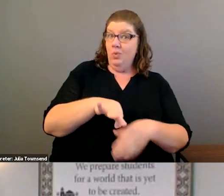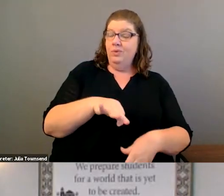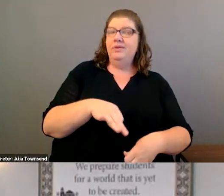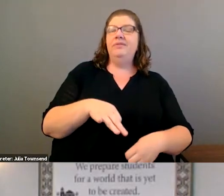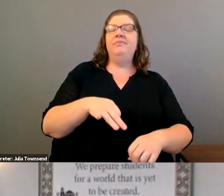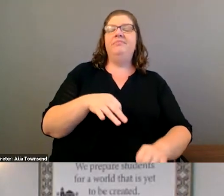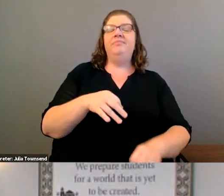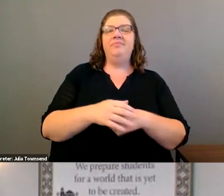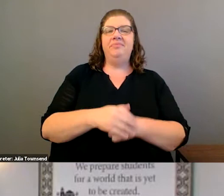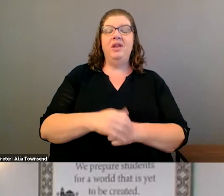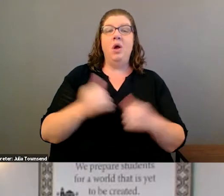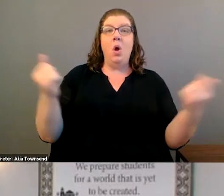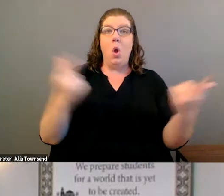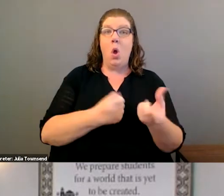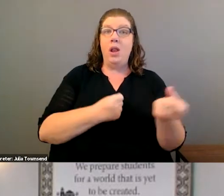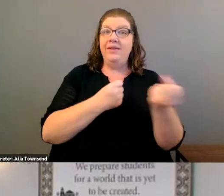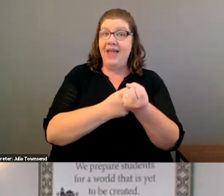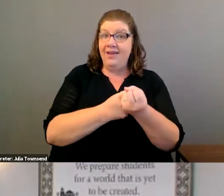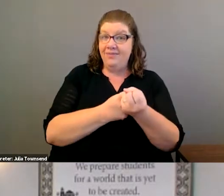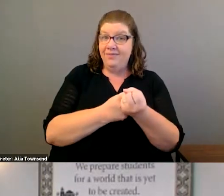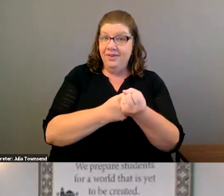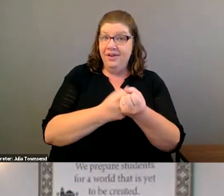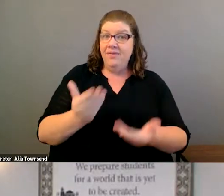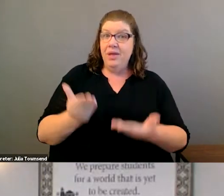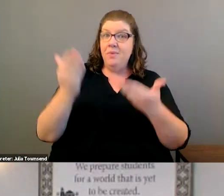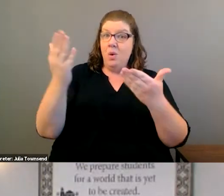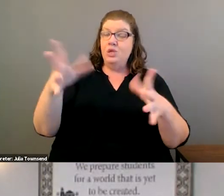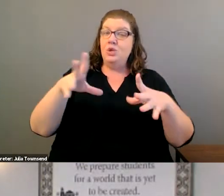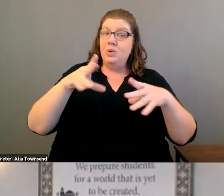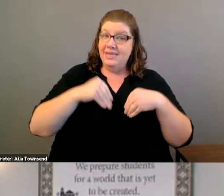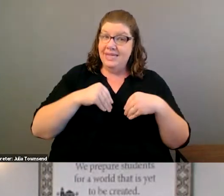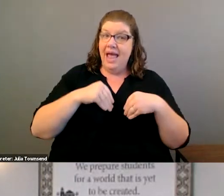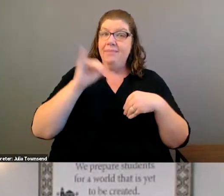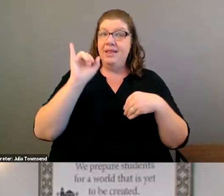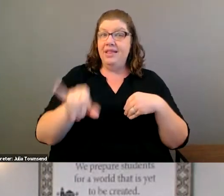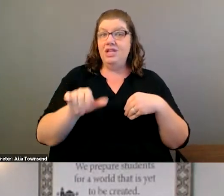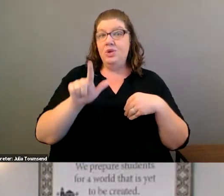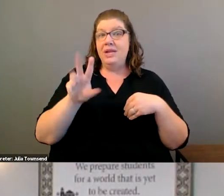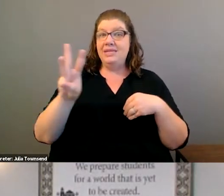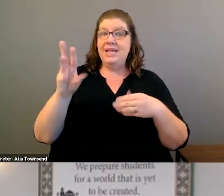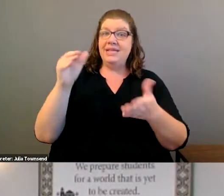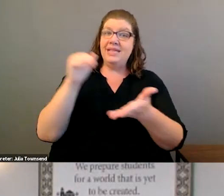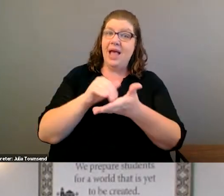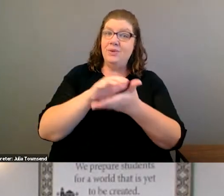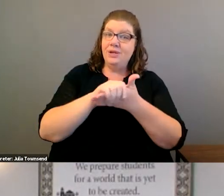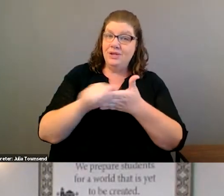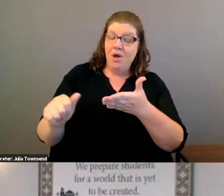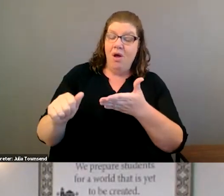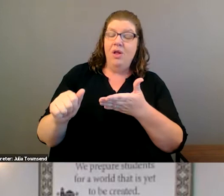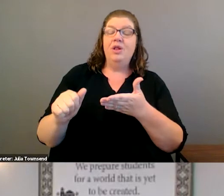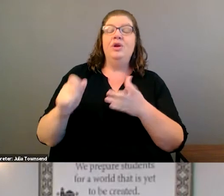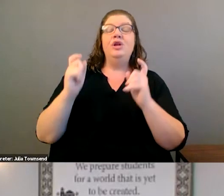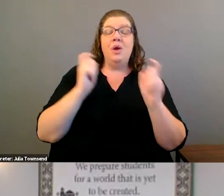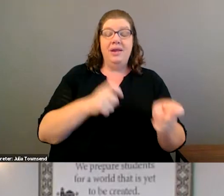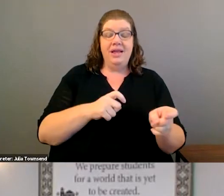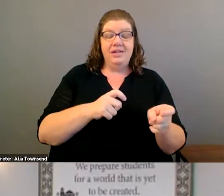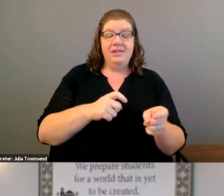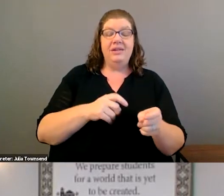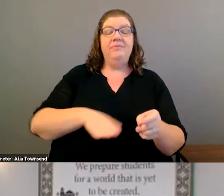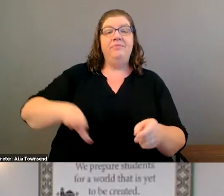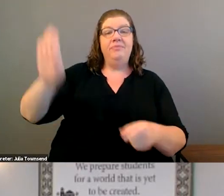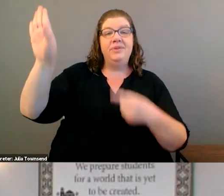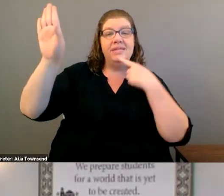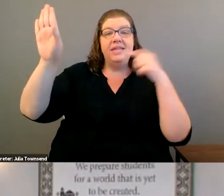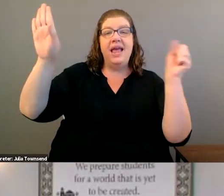And so all in favor of the motion to accept this $26,000 in-kind donation, please signify by raising your hand and